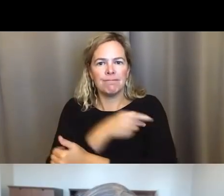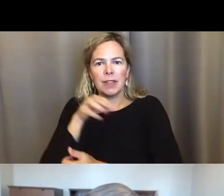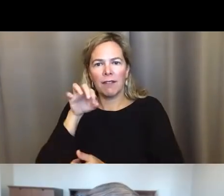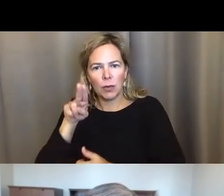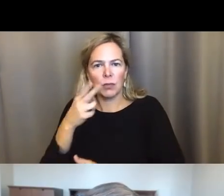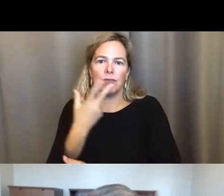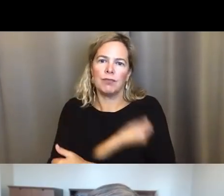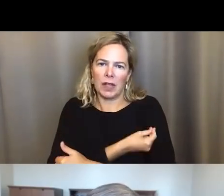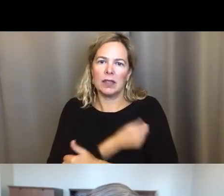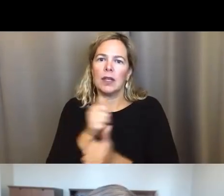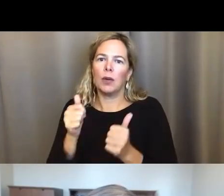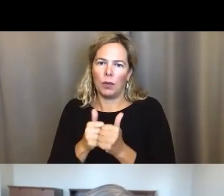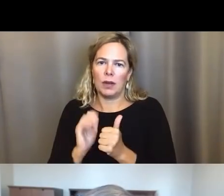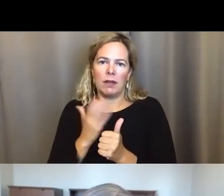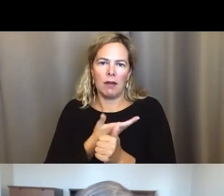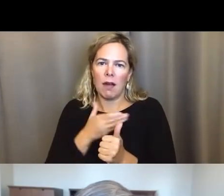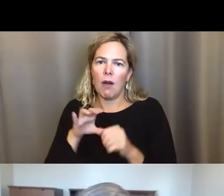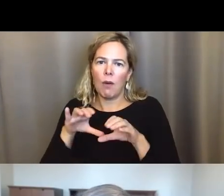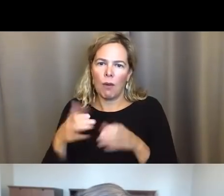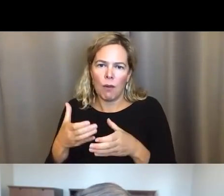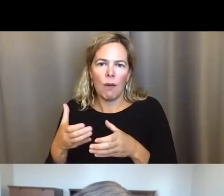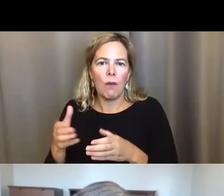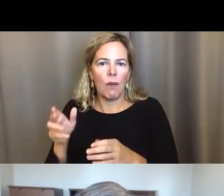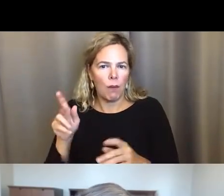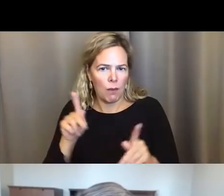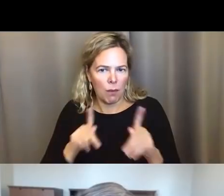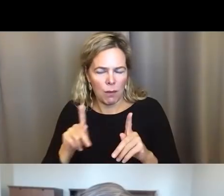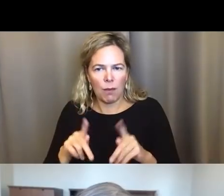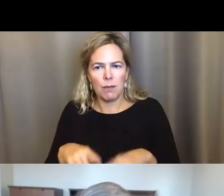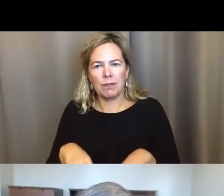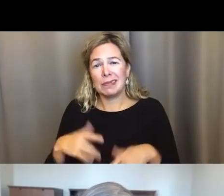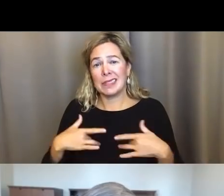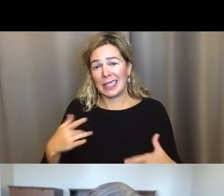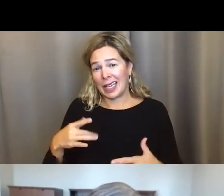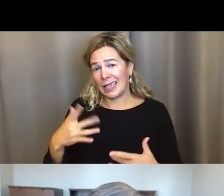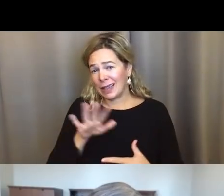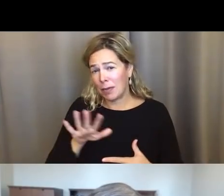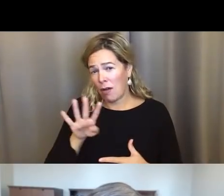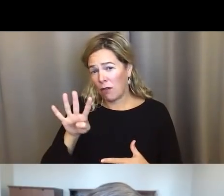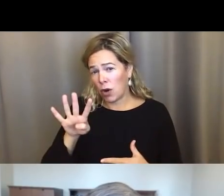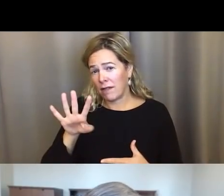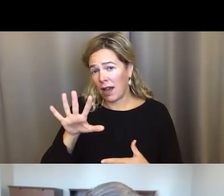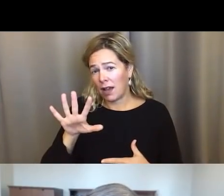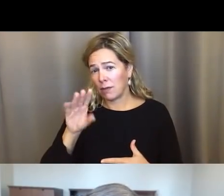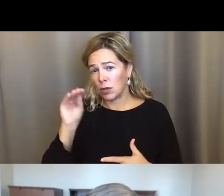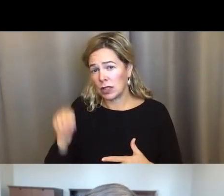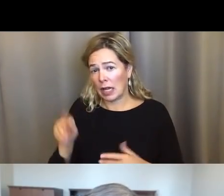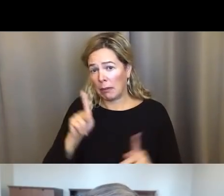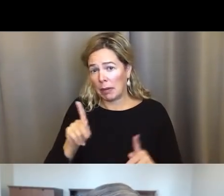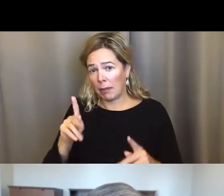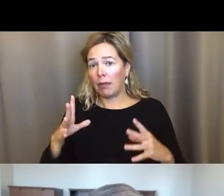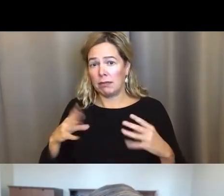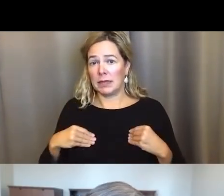our population. Typically, only about 45% of the nation's populace takes the